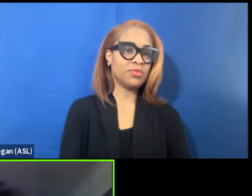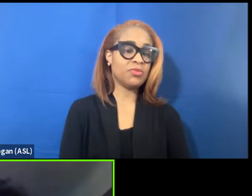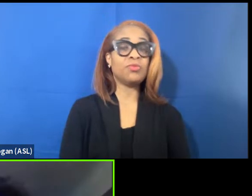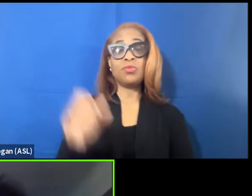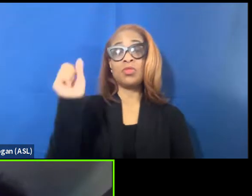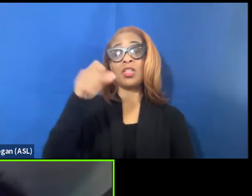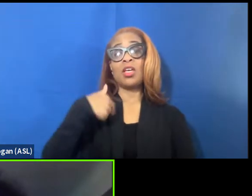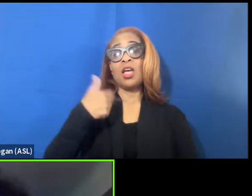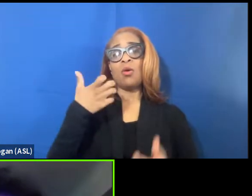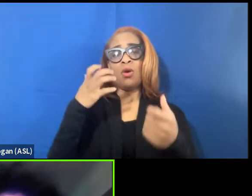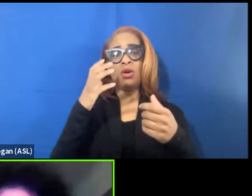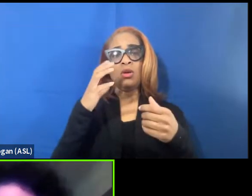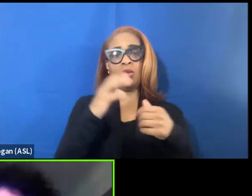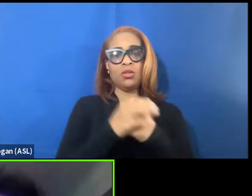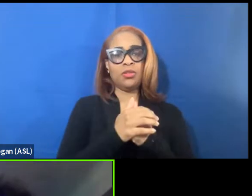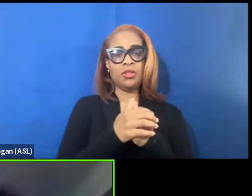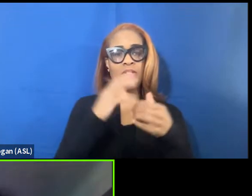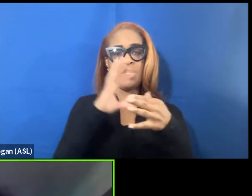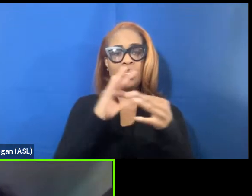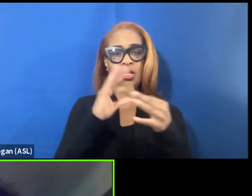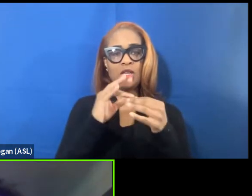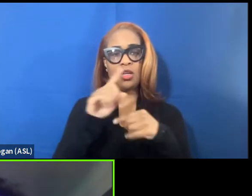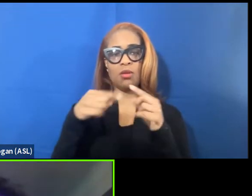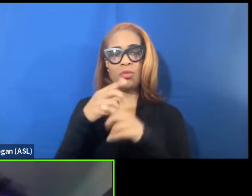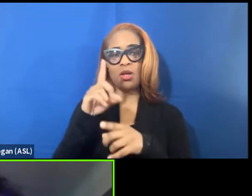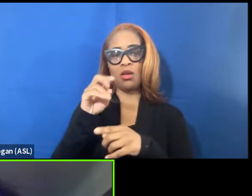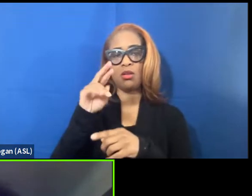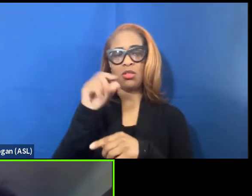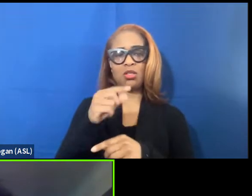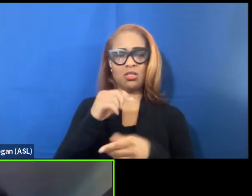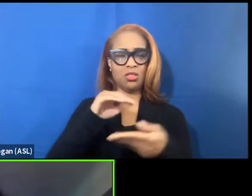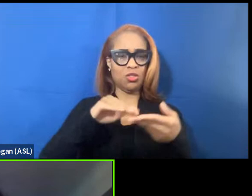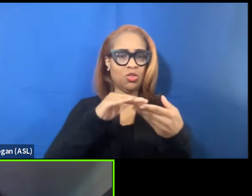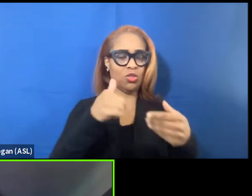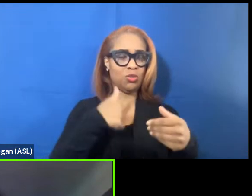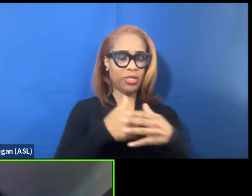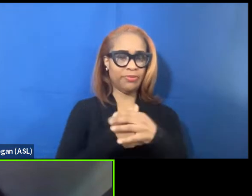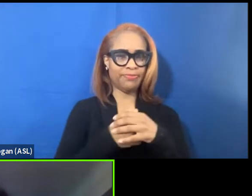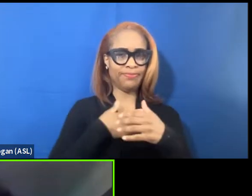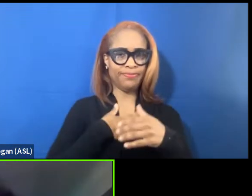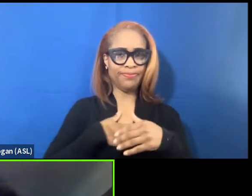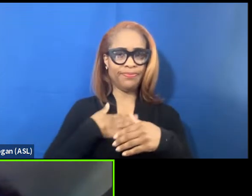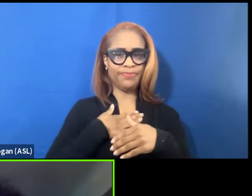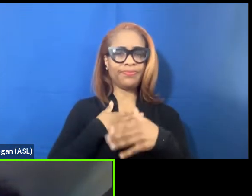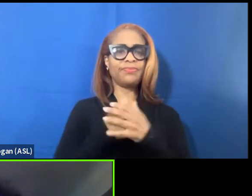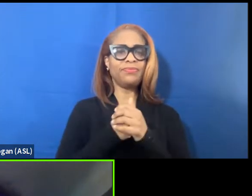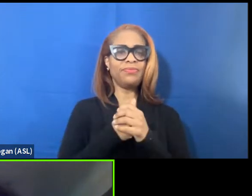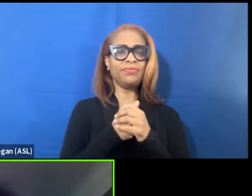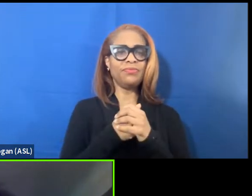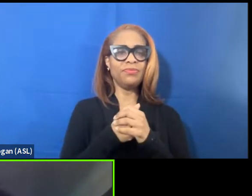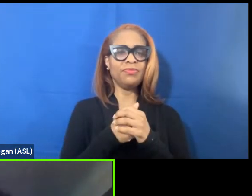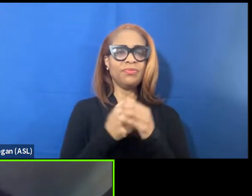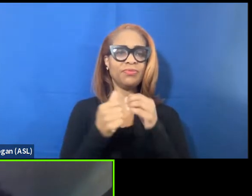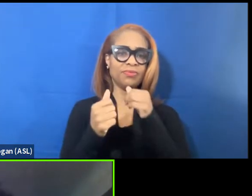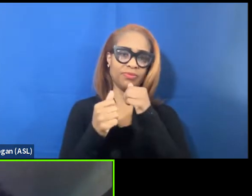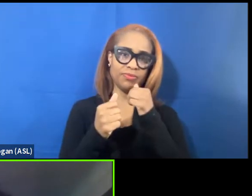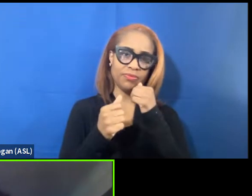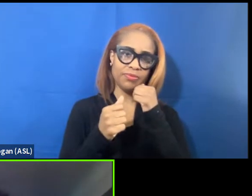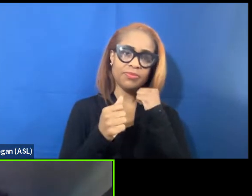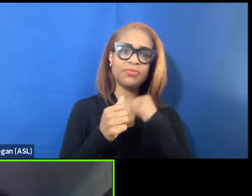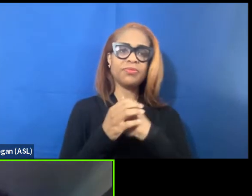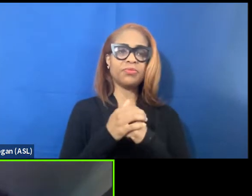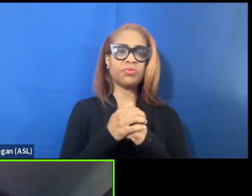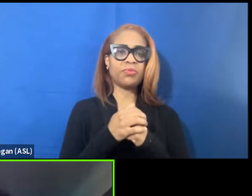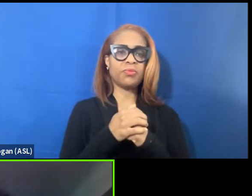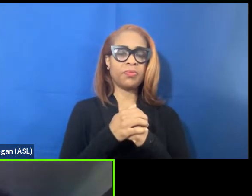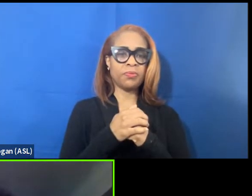yes i want to comment from what doug said excuse me my voice is very uh raspy this morning um